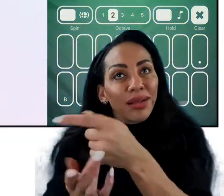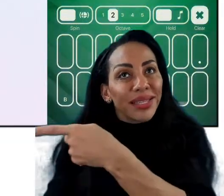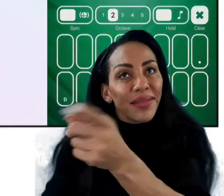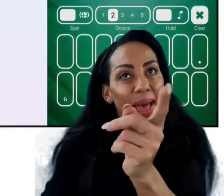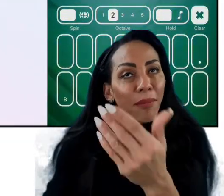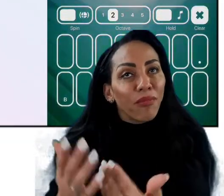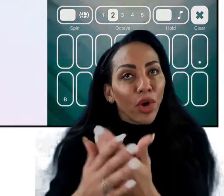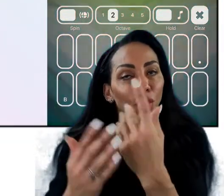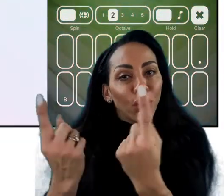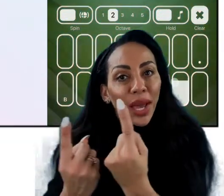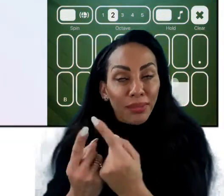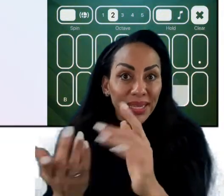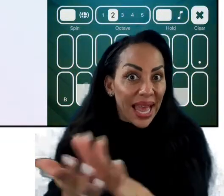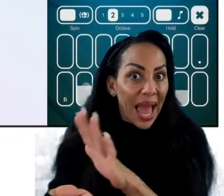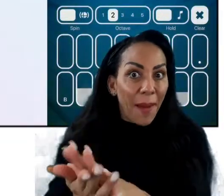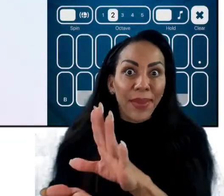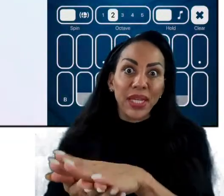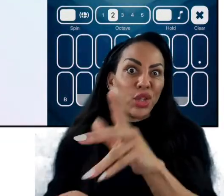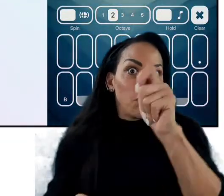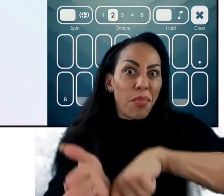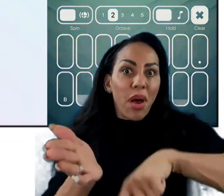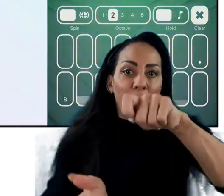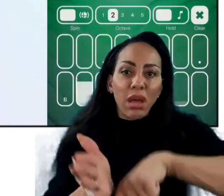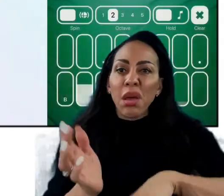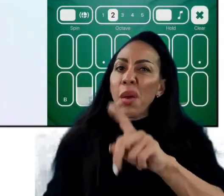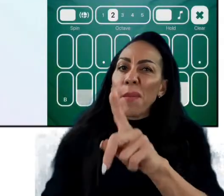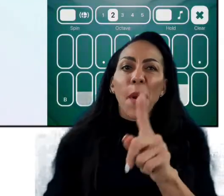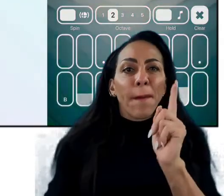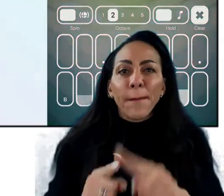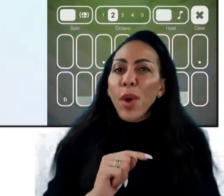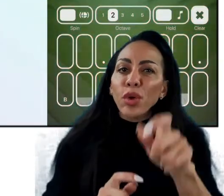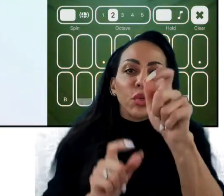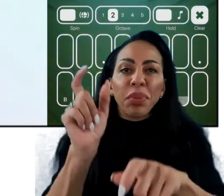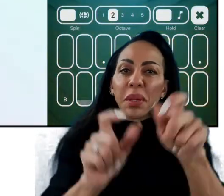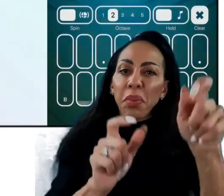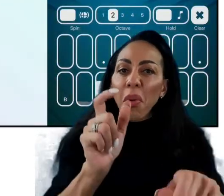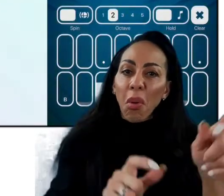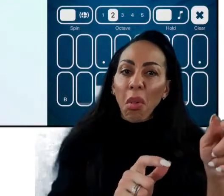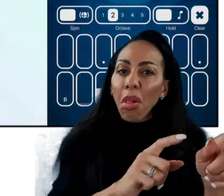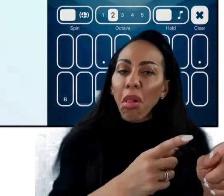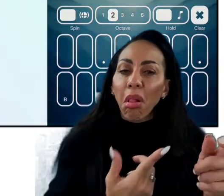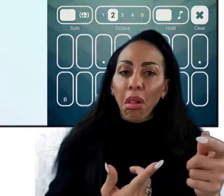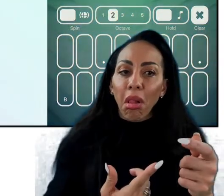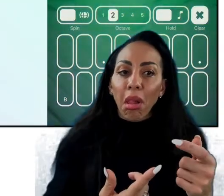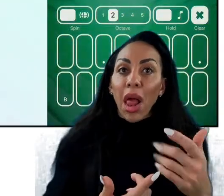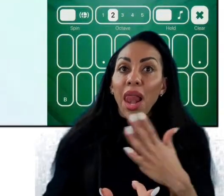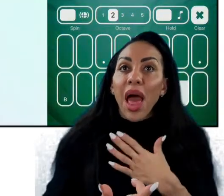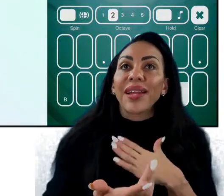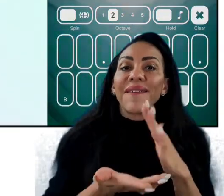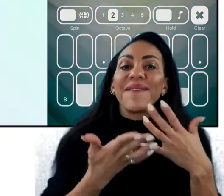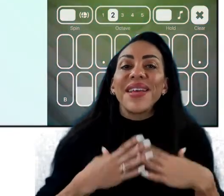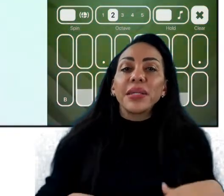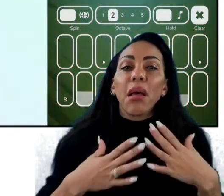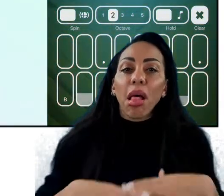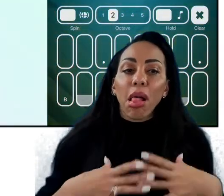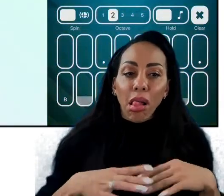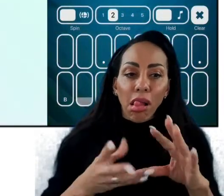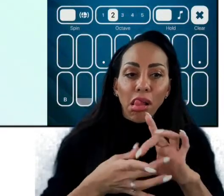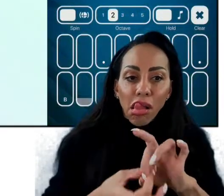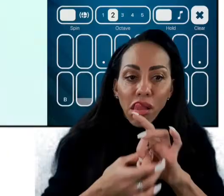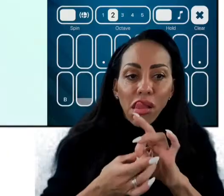sometimes spend a bit of money. But the majority of people we tested with really mainly engaged with the physical interactions